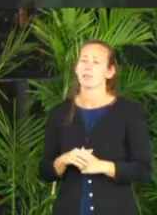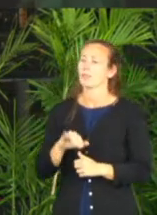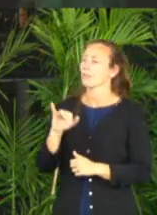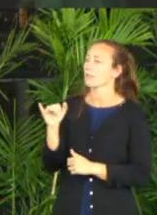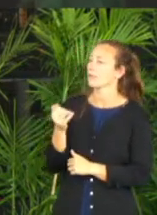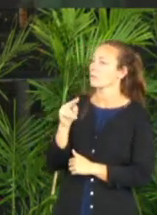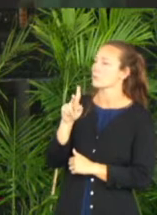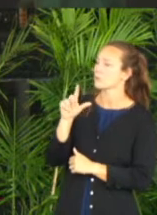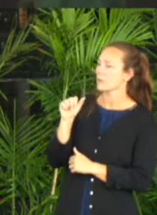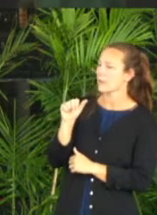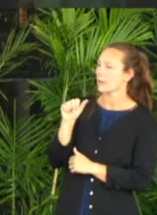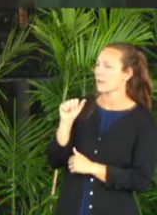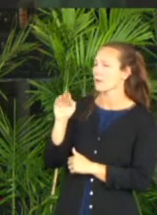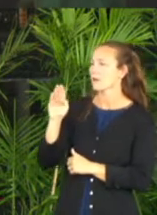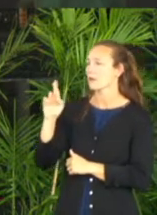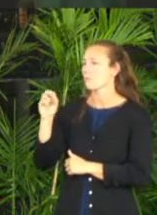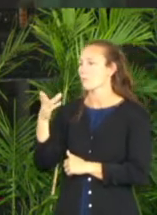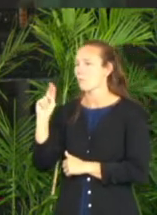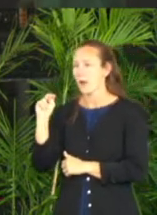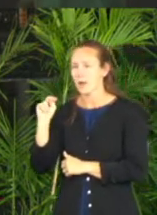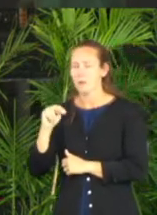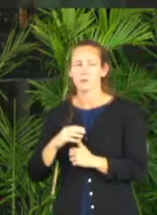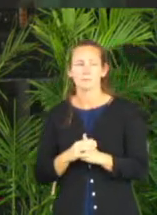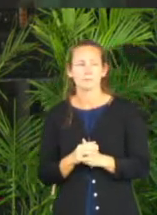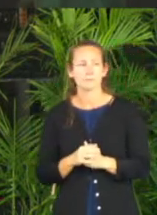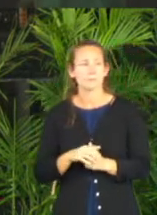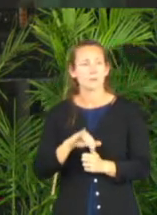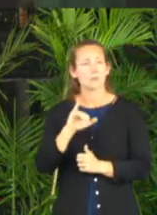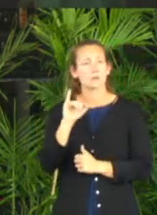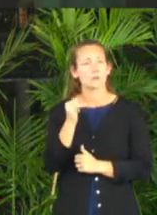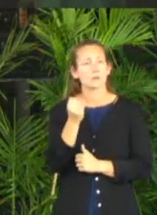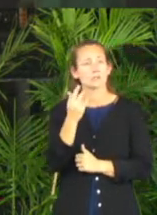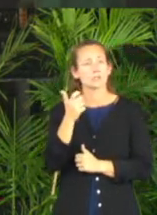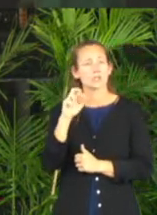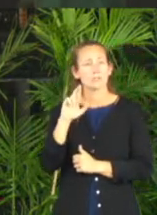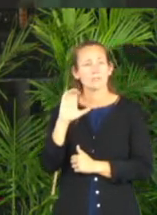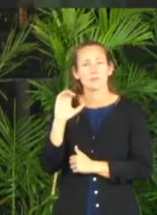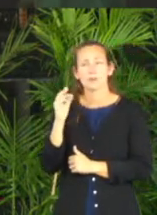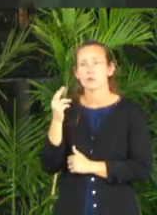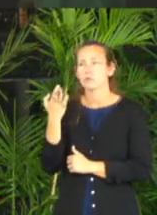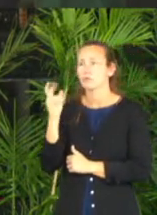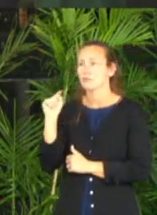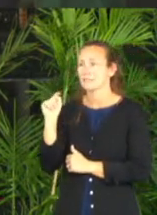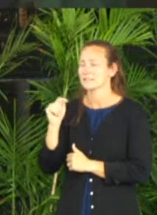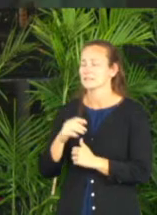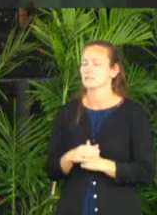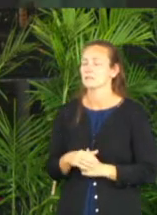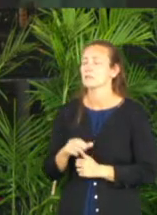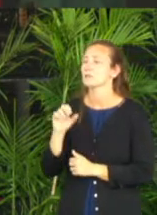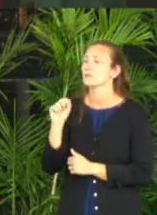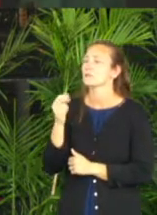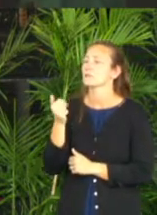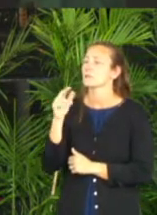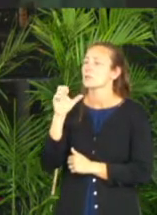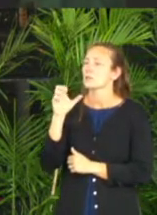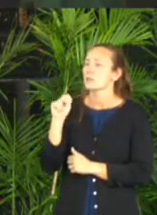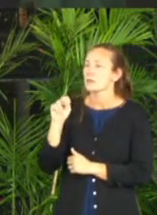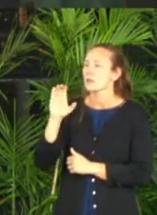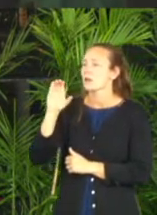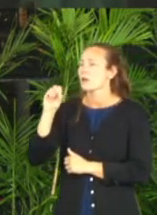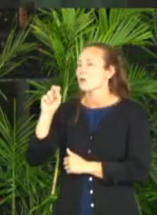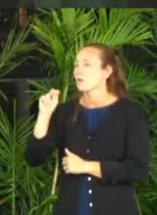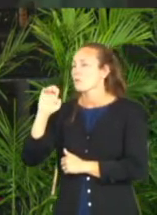Julia Mary Beth Brown, Jennifer Christ, Sheridan Ray Connell,